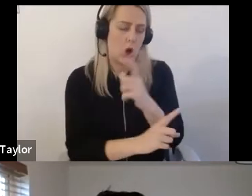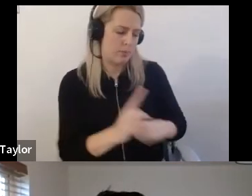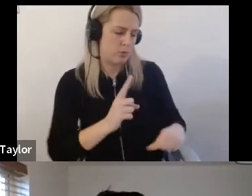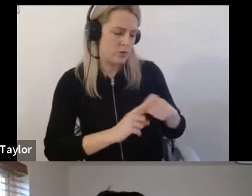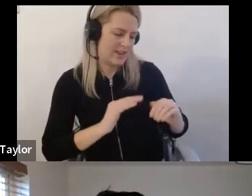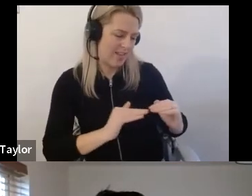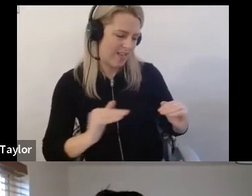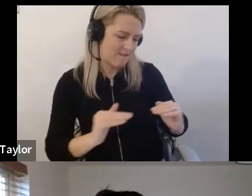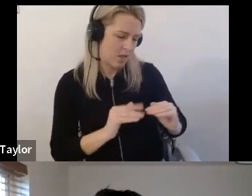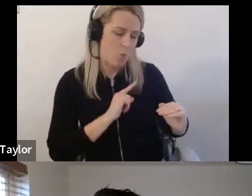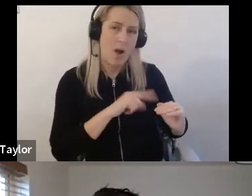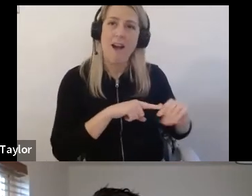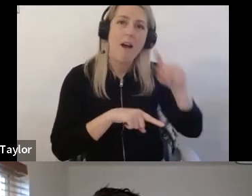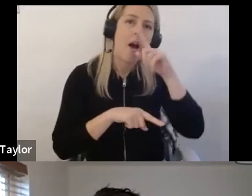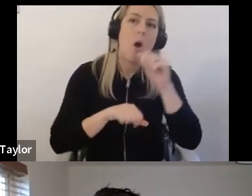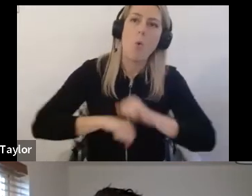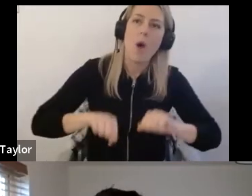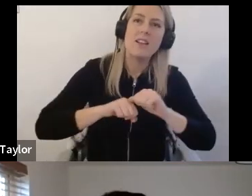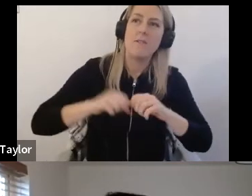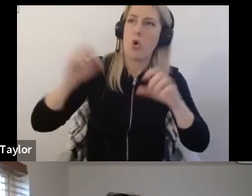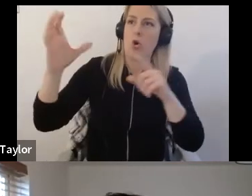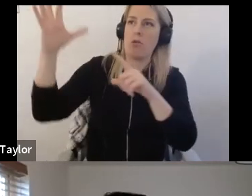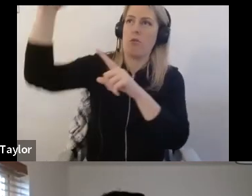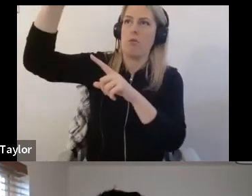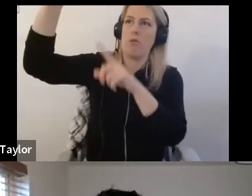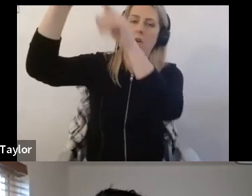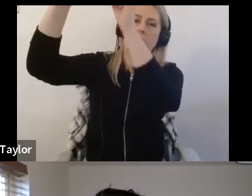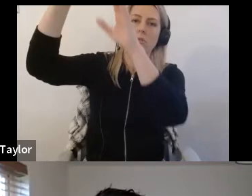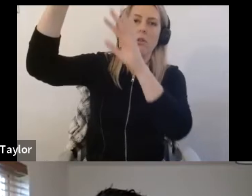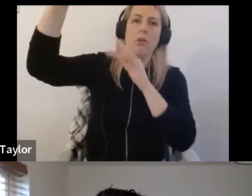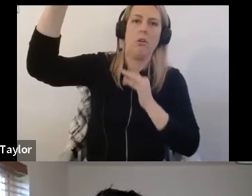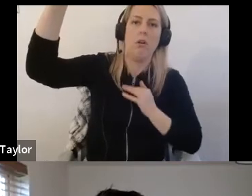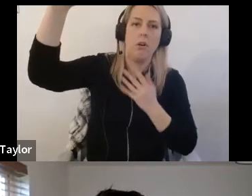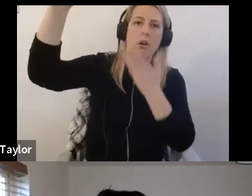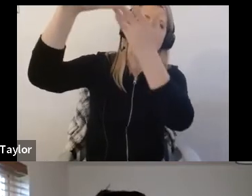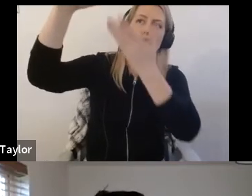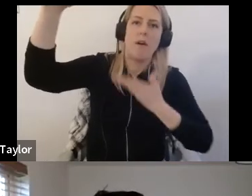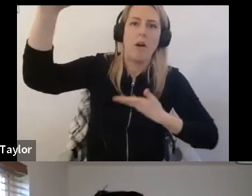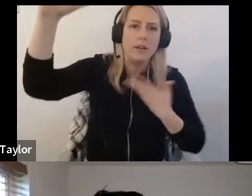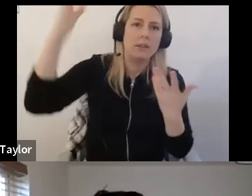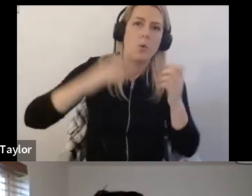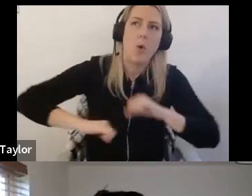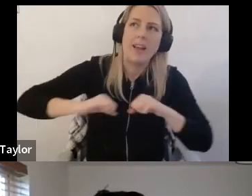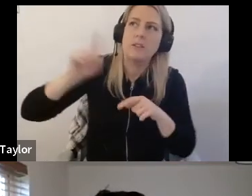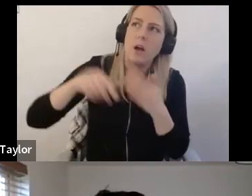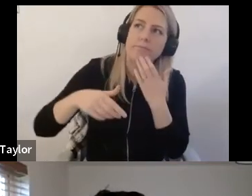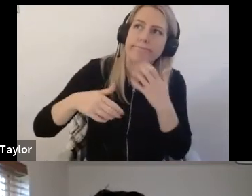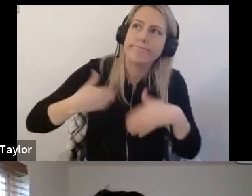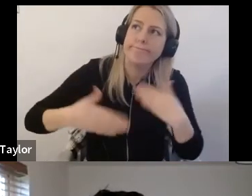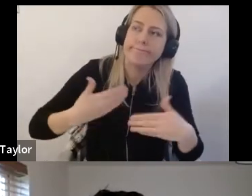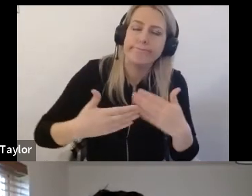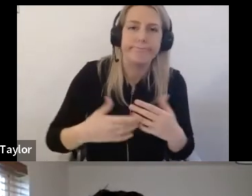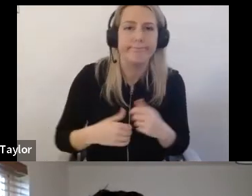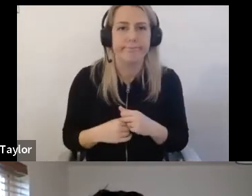So I'm also very aware of the need to work with local and smaller, they might